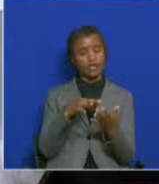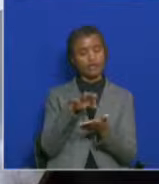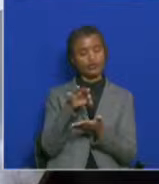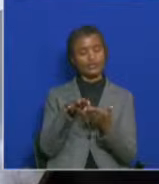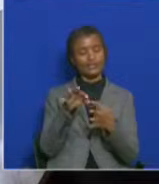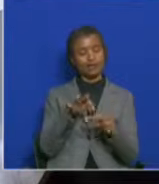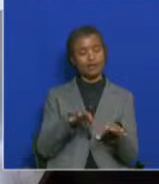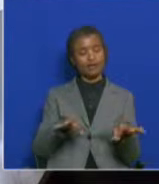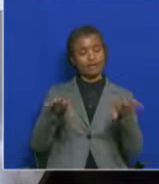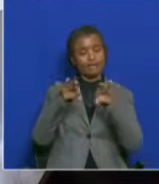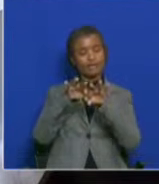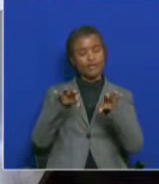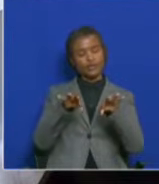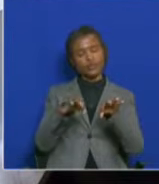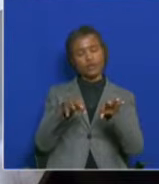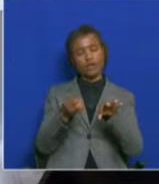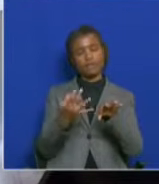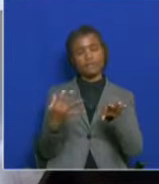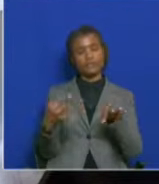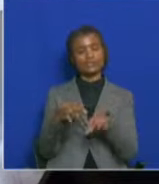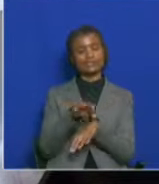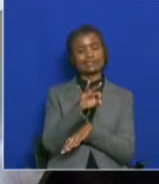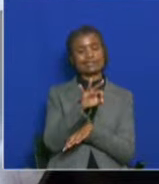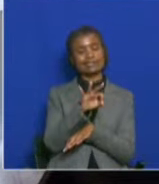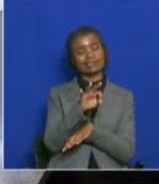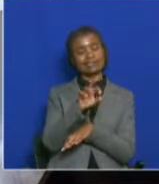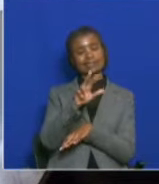something. 1,000 million.